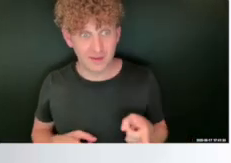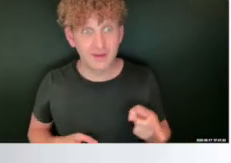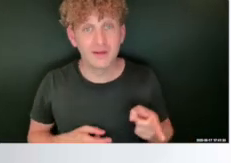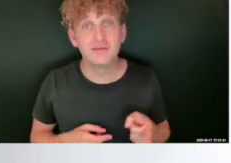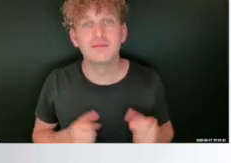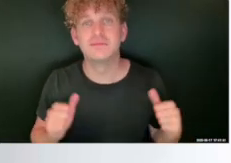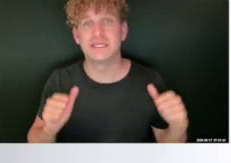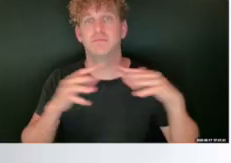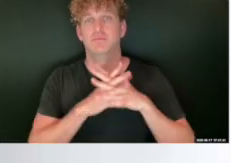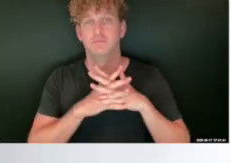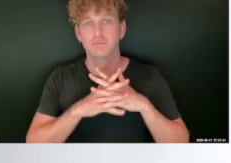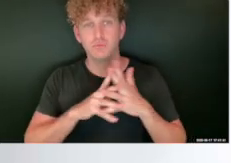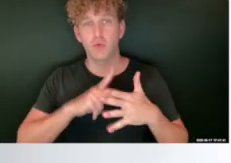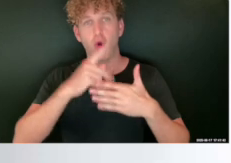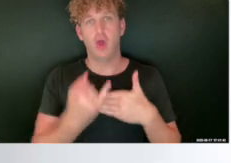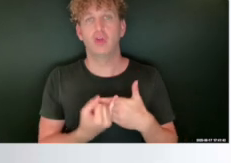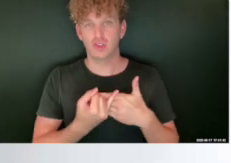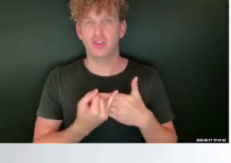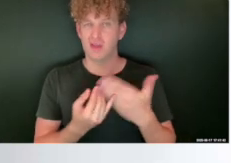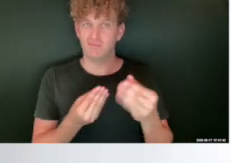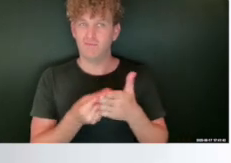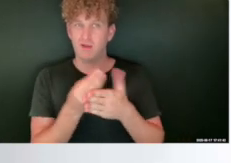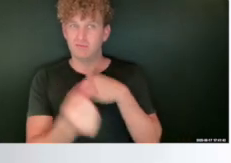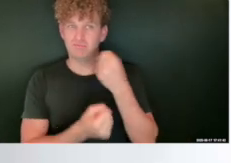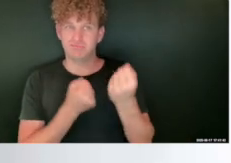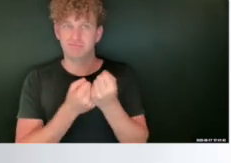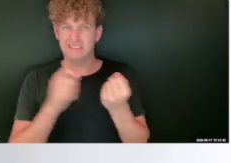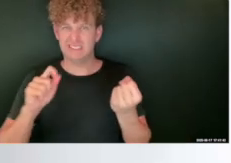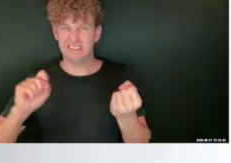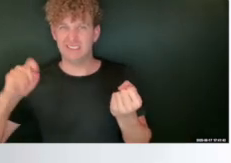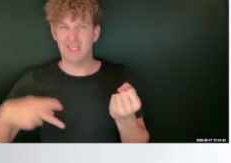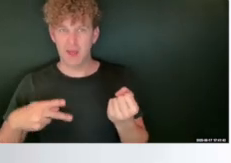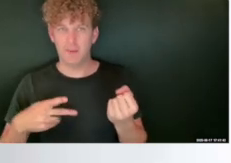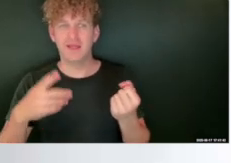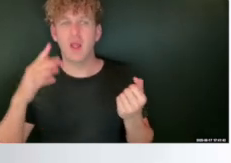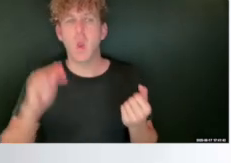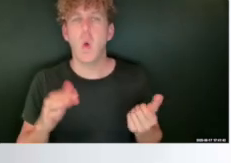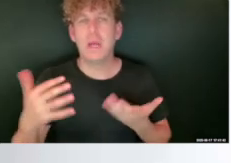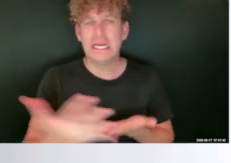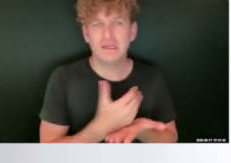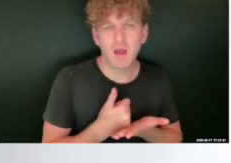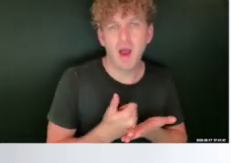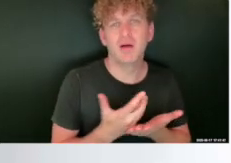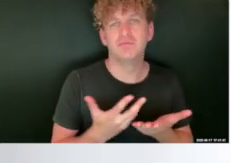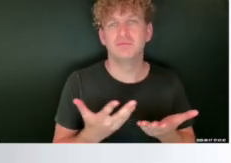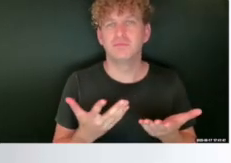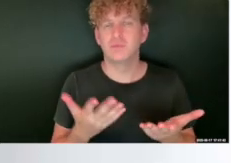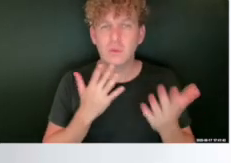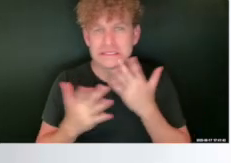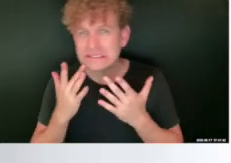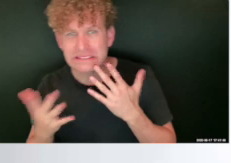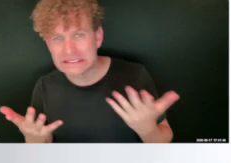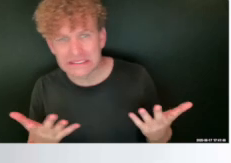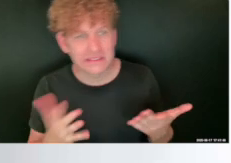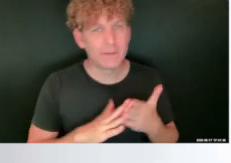Association of Councils of Governments. And San Francisco's Bayview Shuttle received the